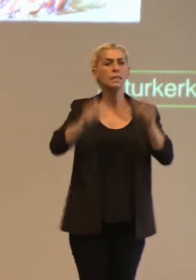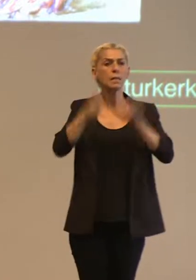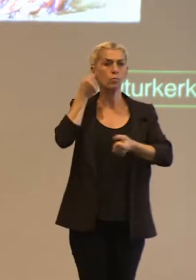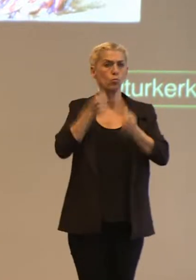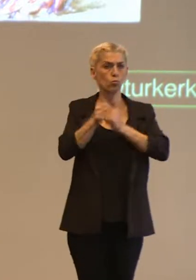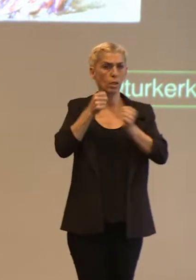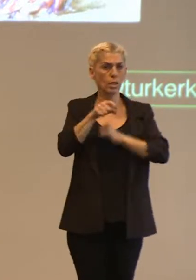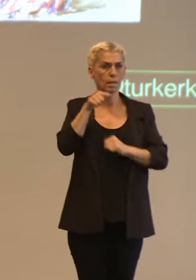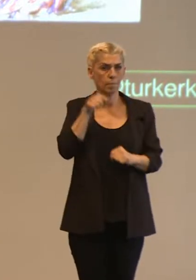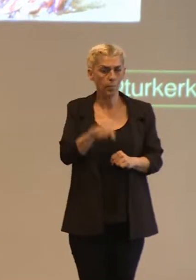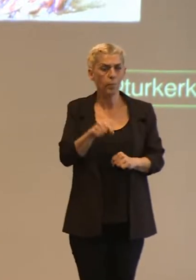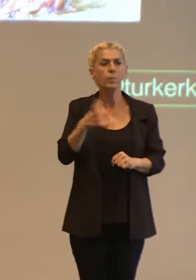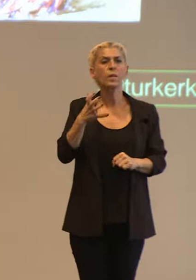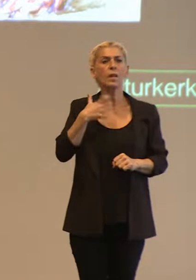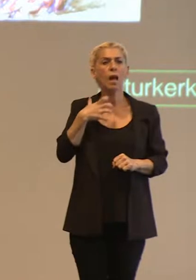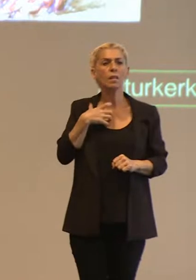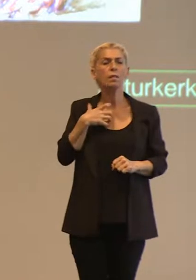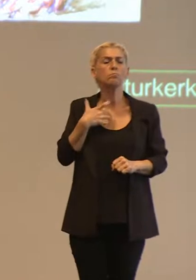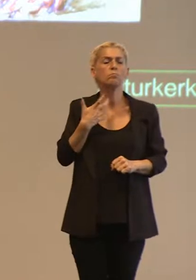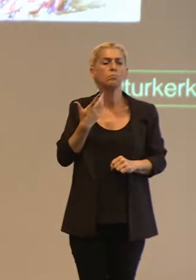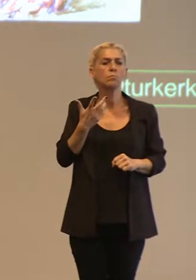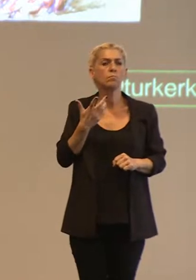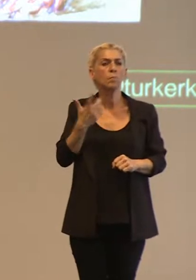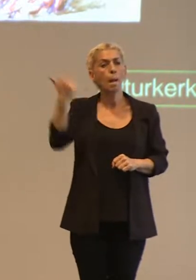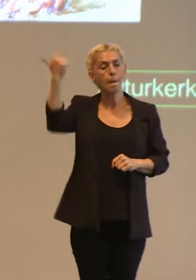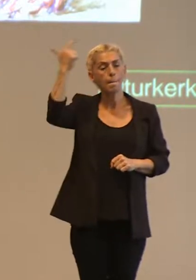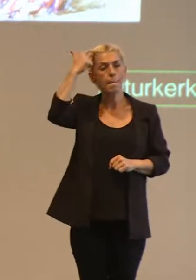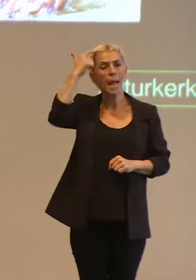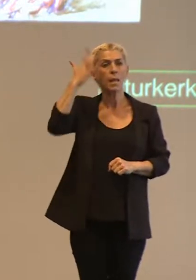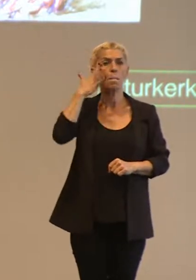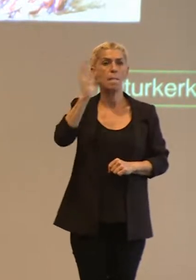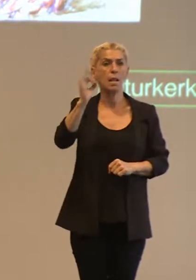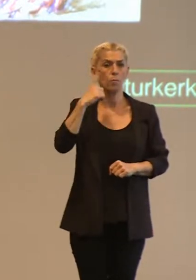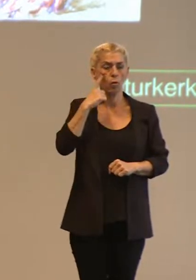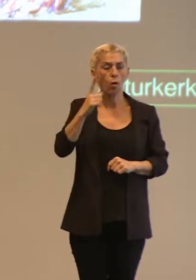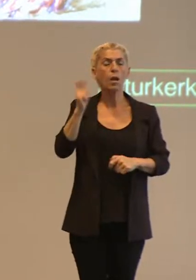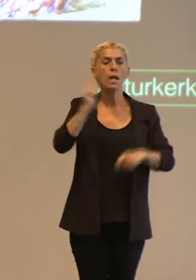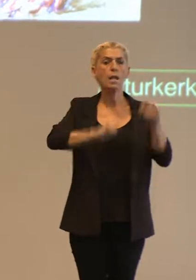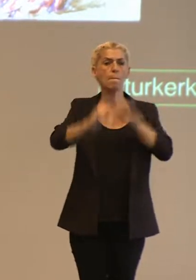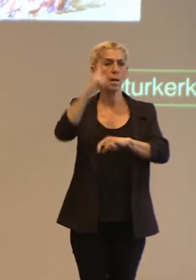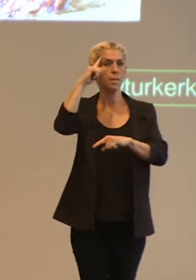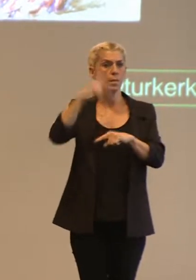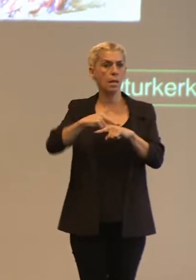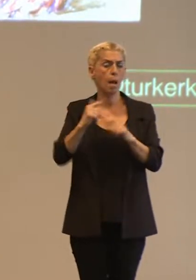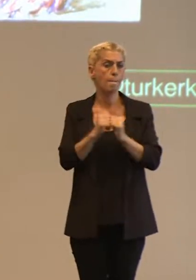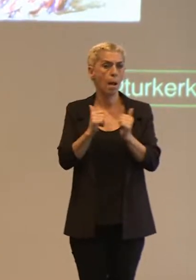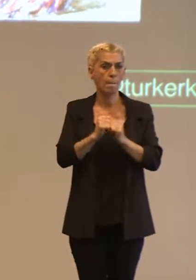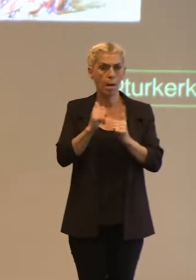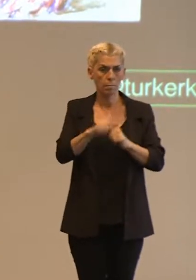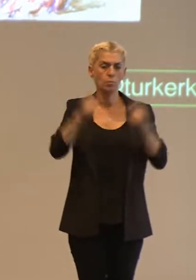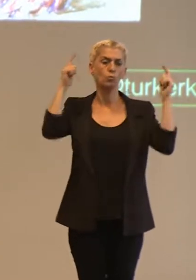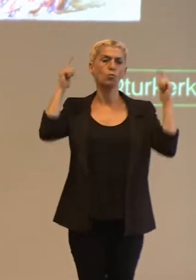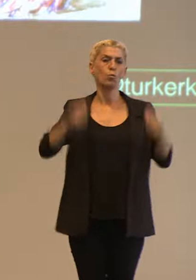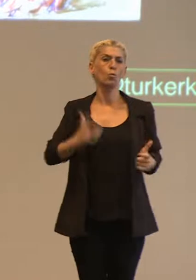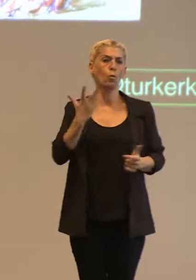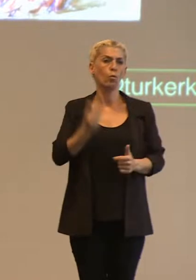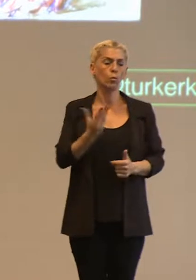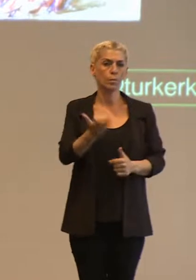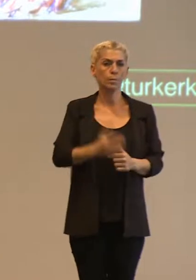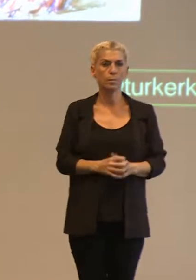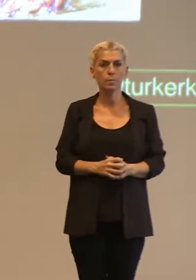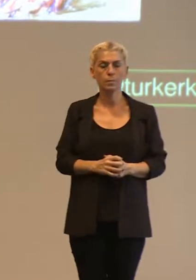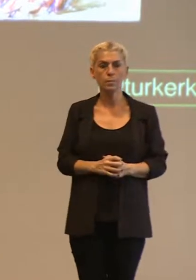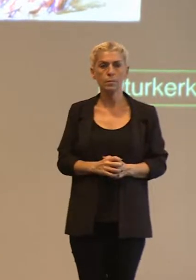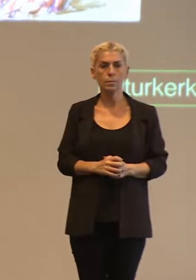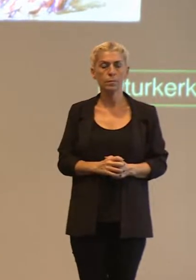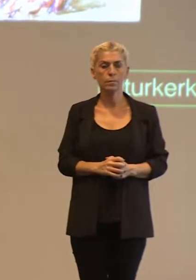century the ice breaker was perhaps neuroscience along